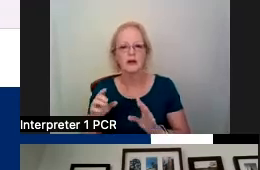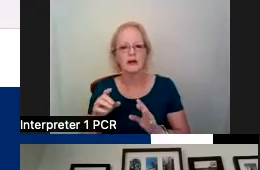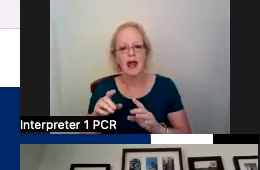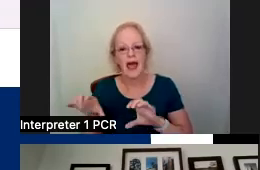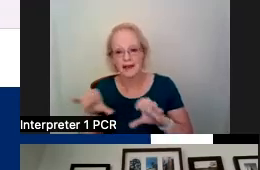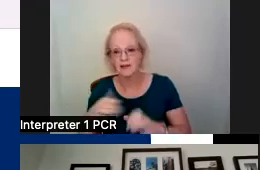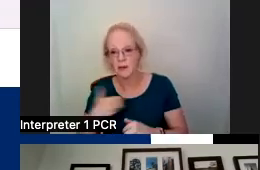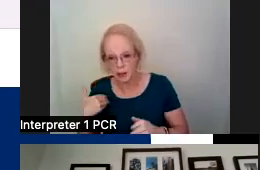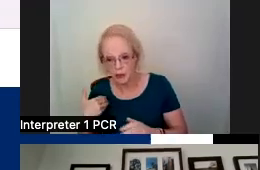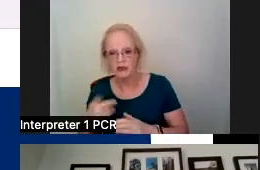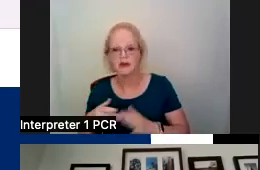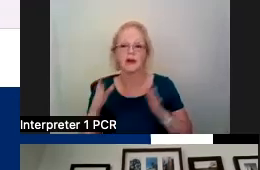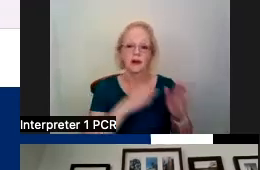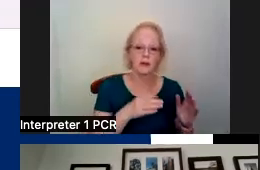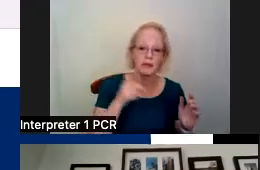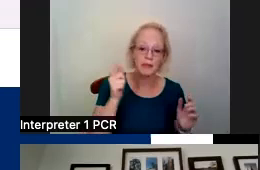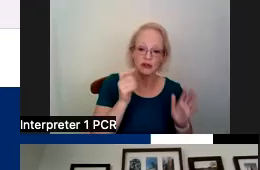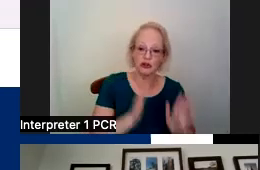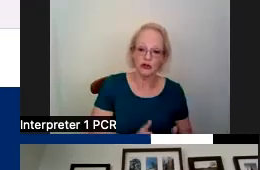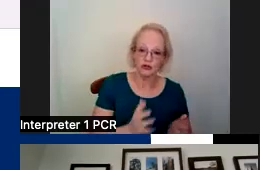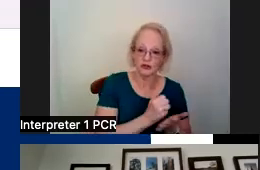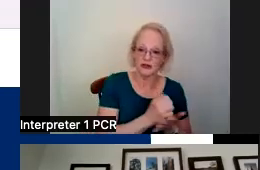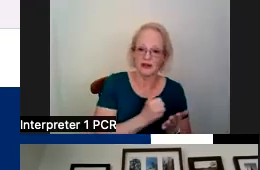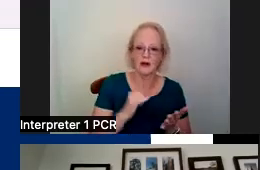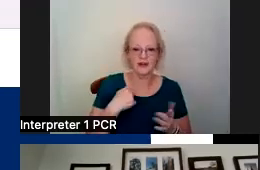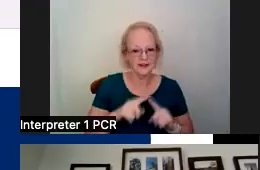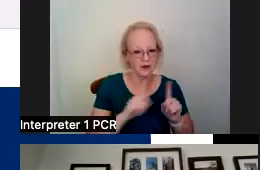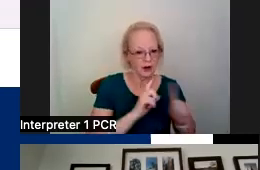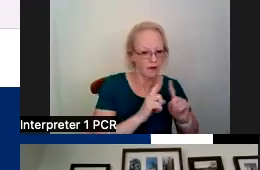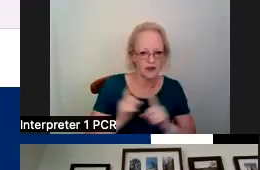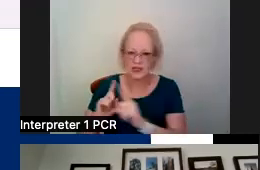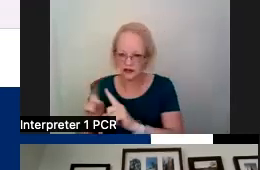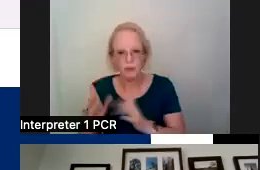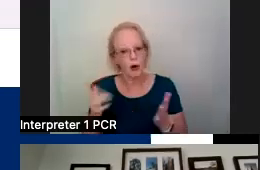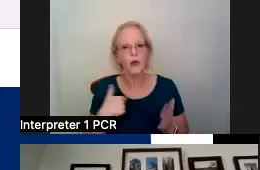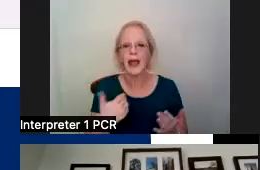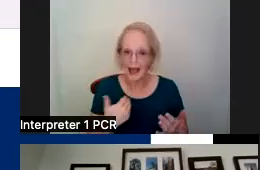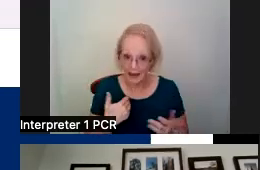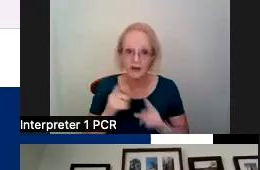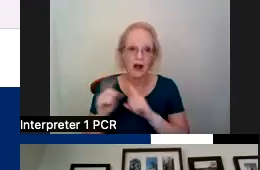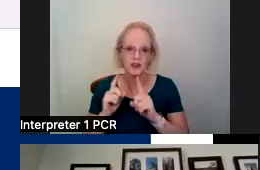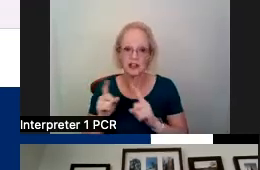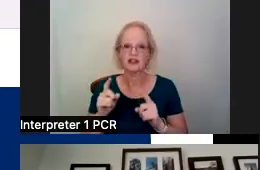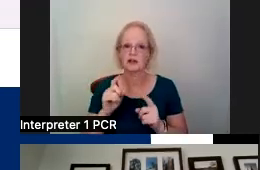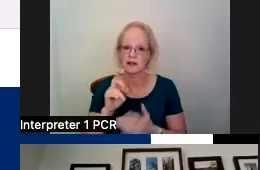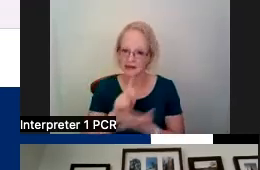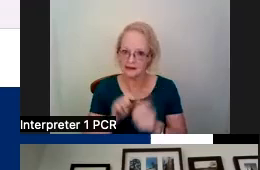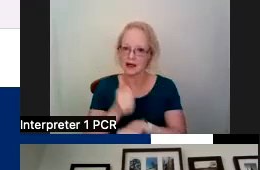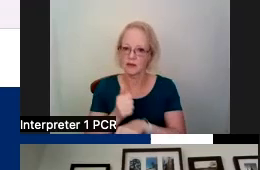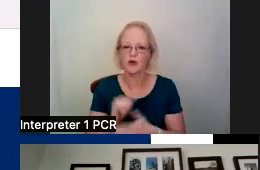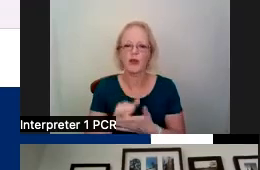pensioners, but an ongoing conversation that's specifically designed for them, that allows them not to worry about what's happening within